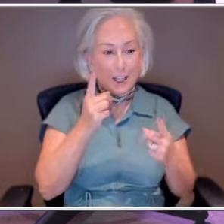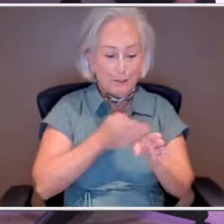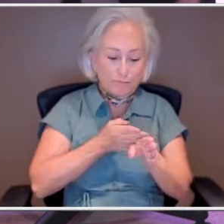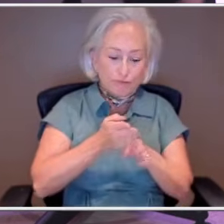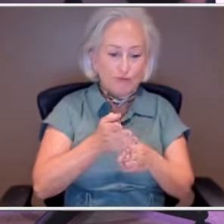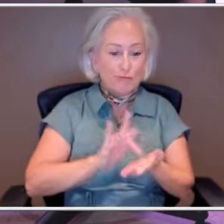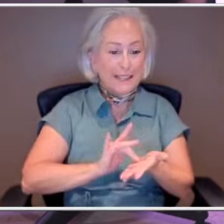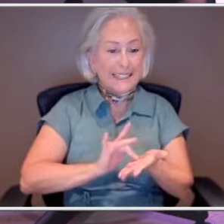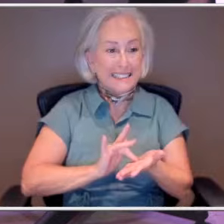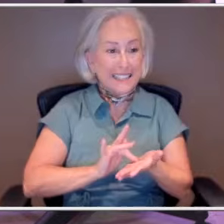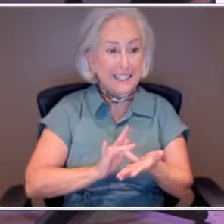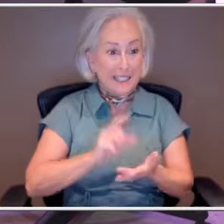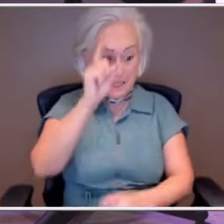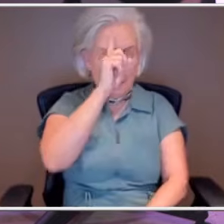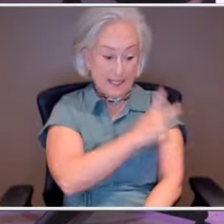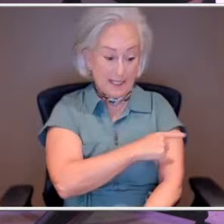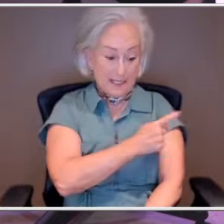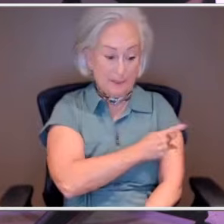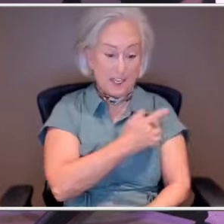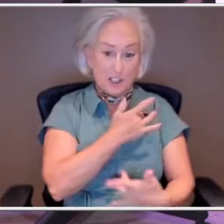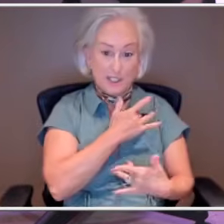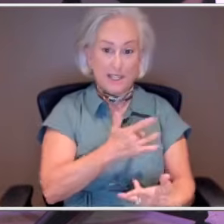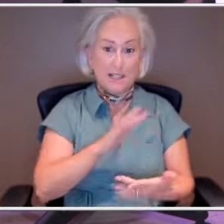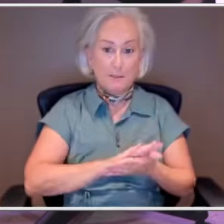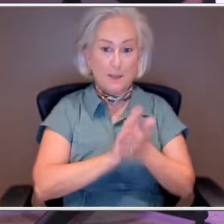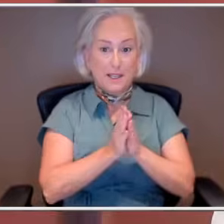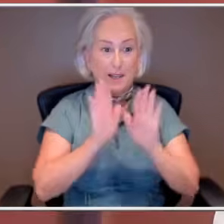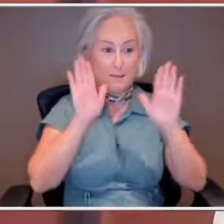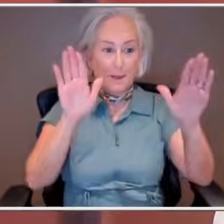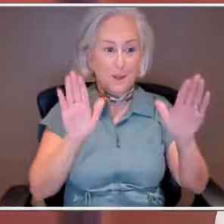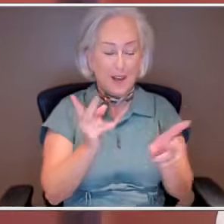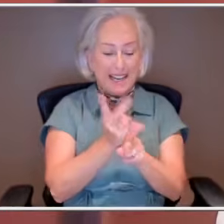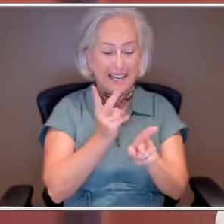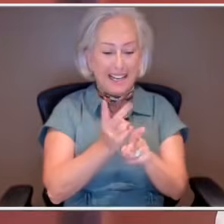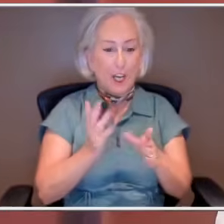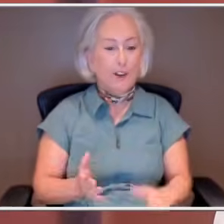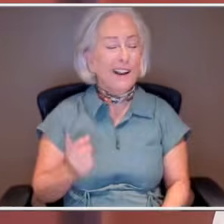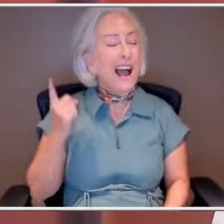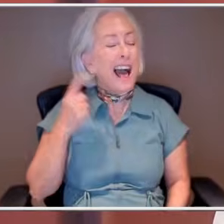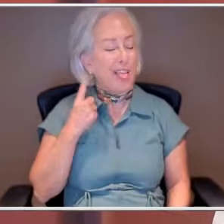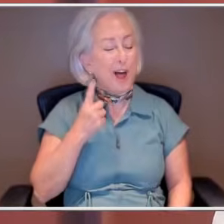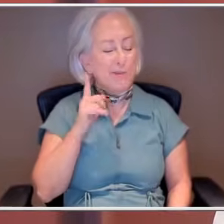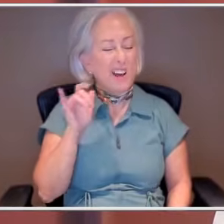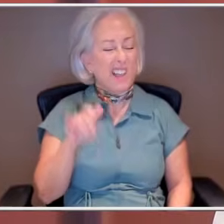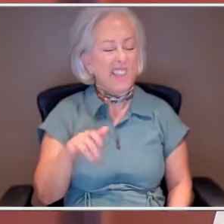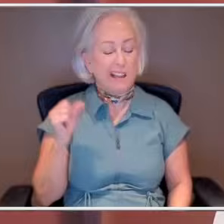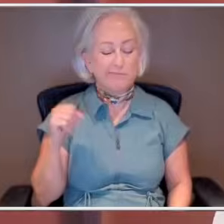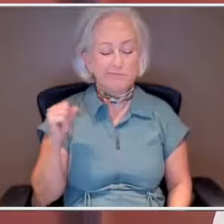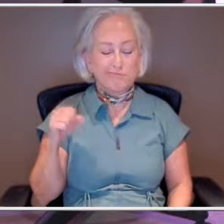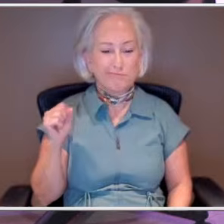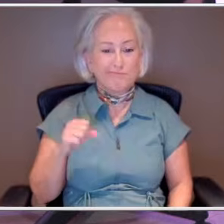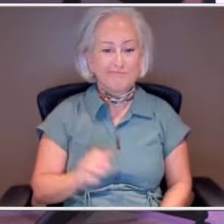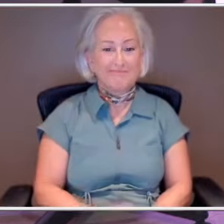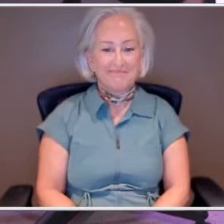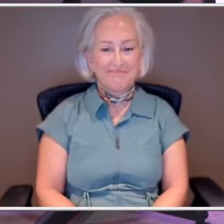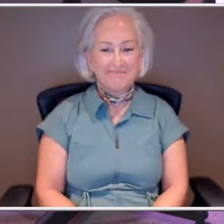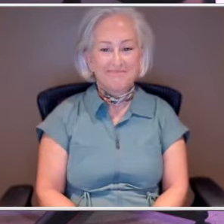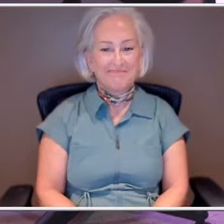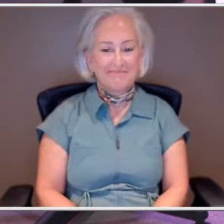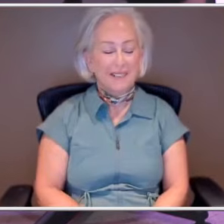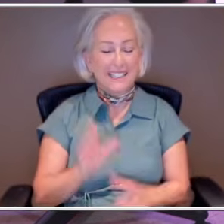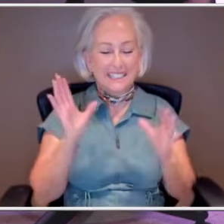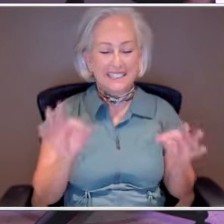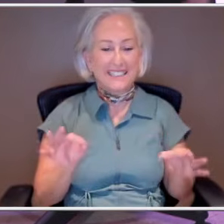Because patients are often awesome caregivers. I thought about it. I Yeah. took into consideration of it. You just got to decide if you want to come to